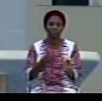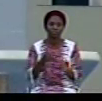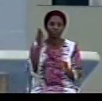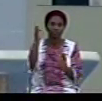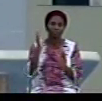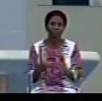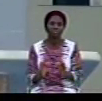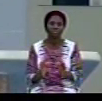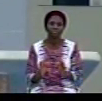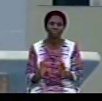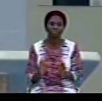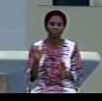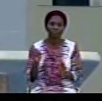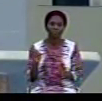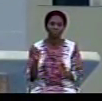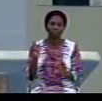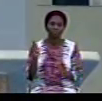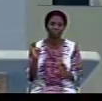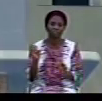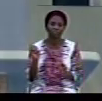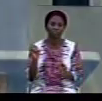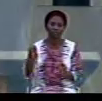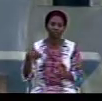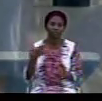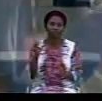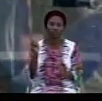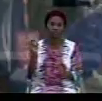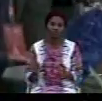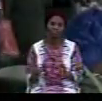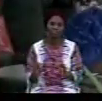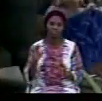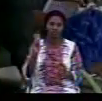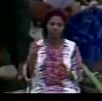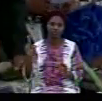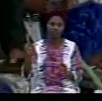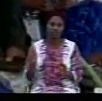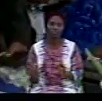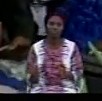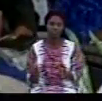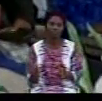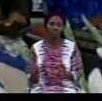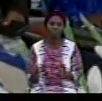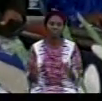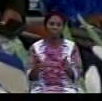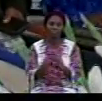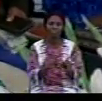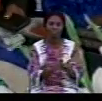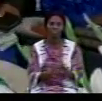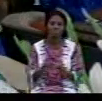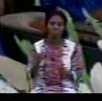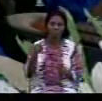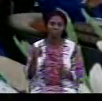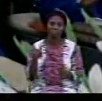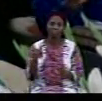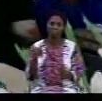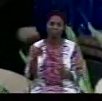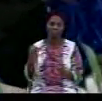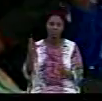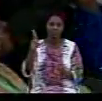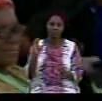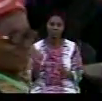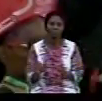Life Church, is also here. Reverend A.A. Afolayan, former state